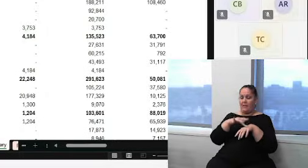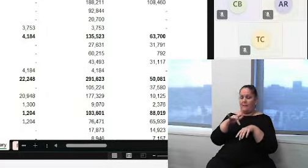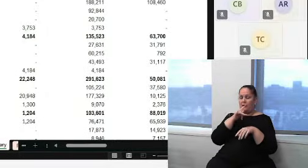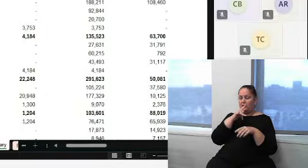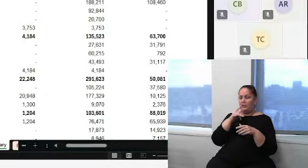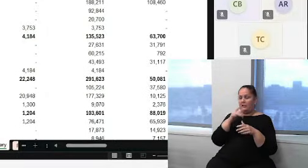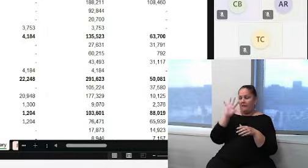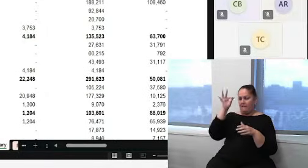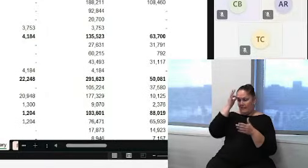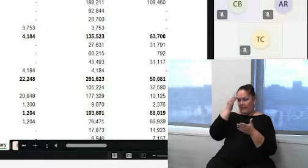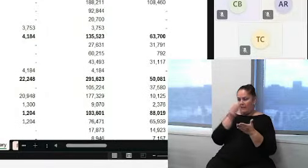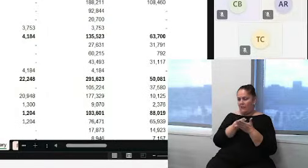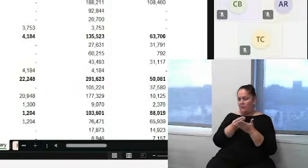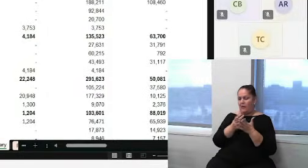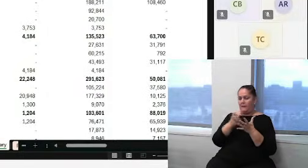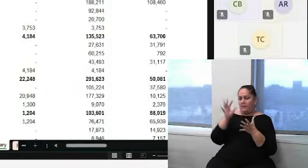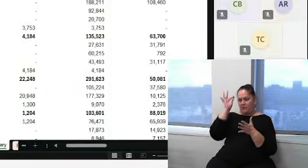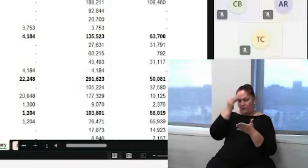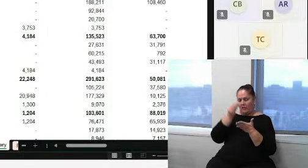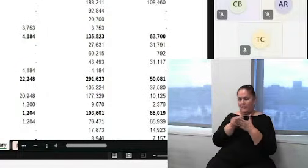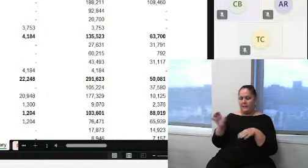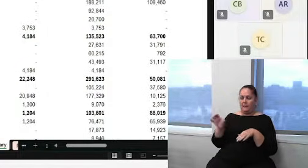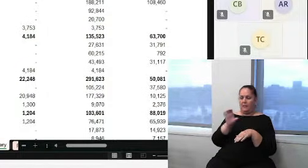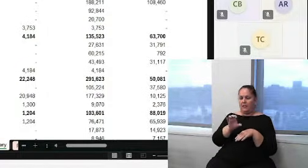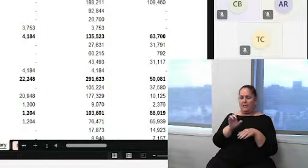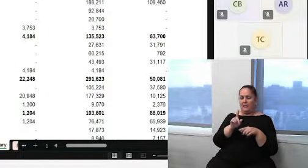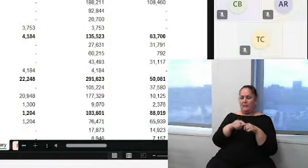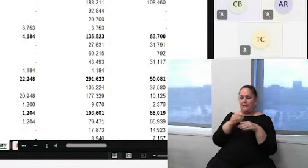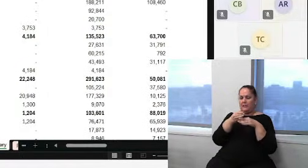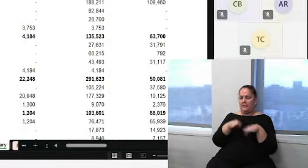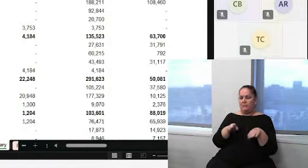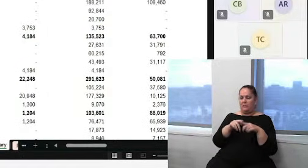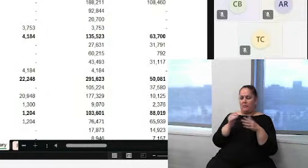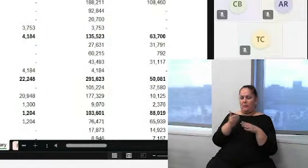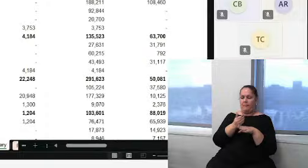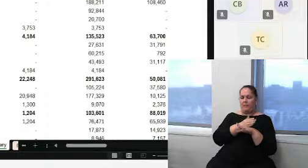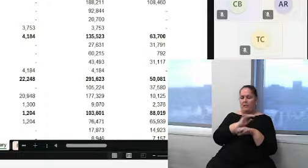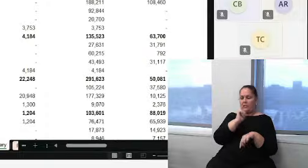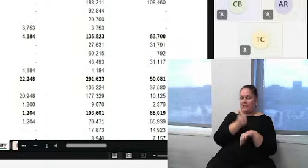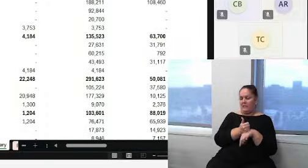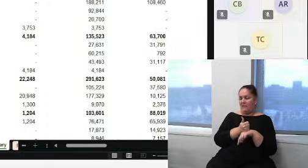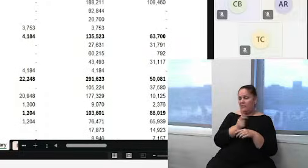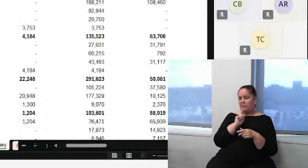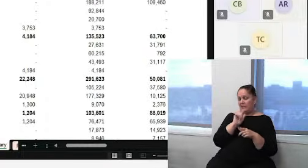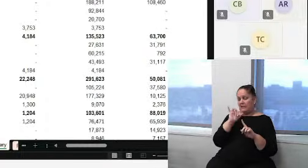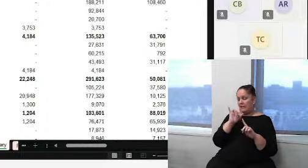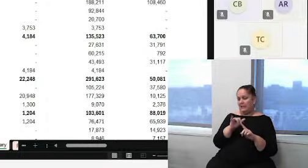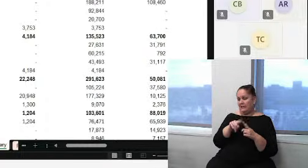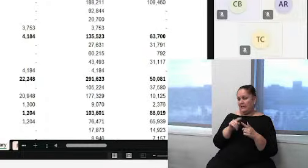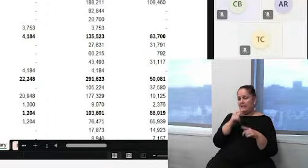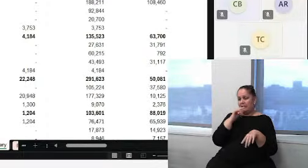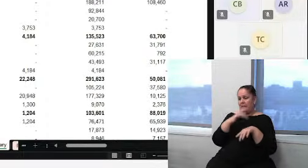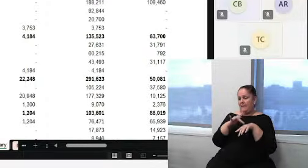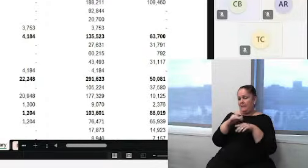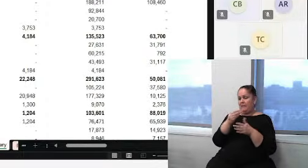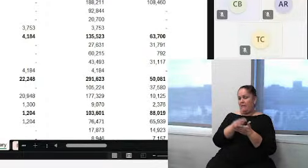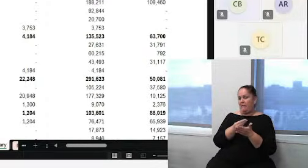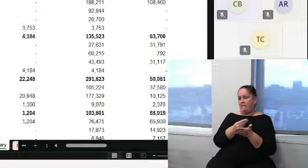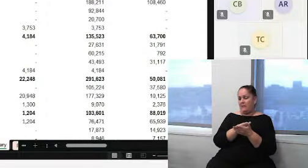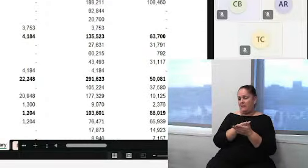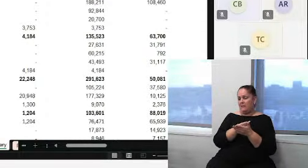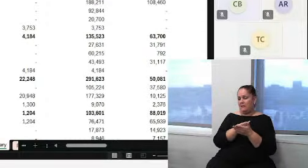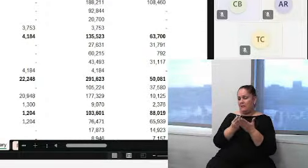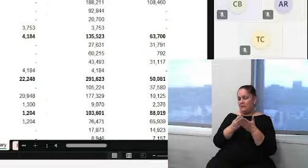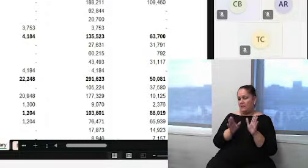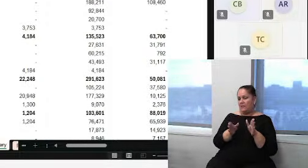It's availability of the federal fund grant itself and how much funds can be allocated based on the distribution that has been pre-established. That's pretty much it.